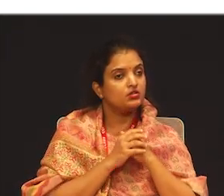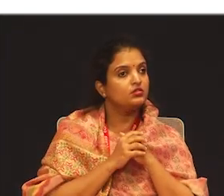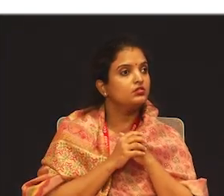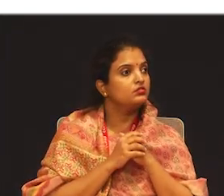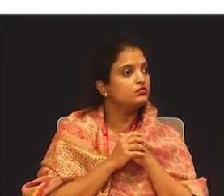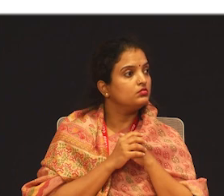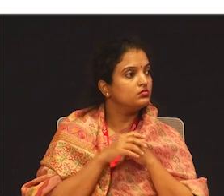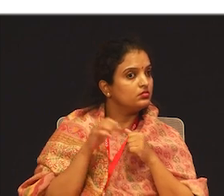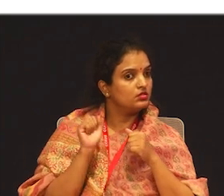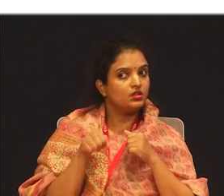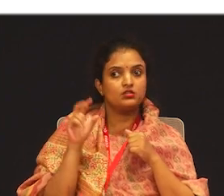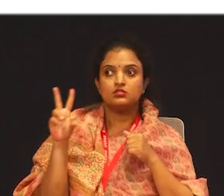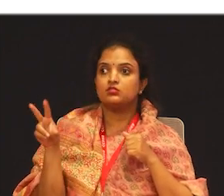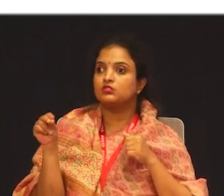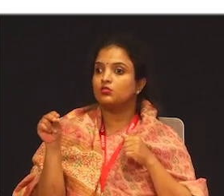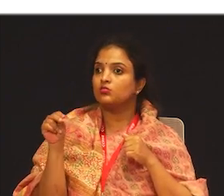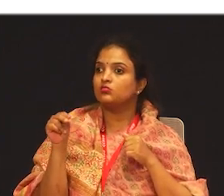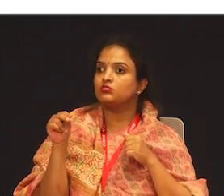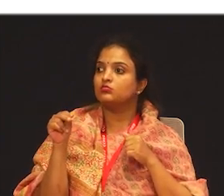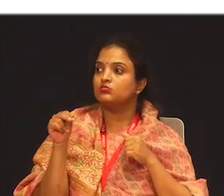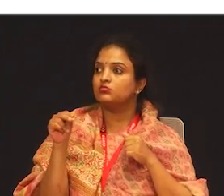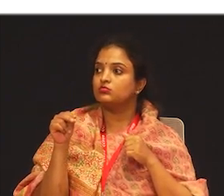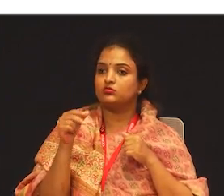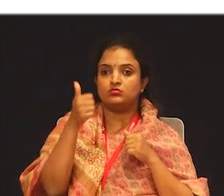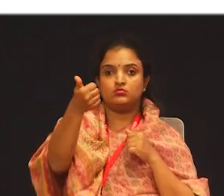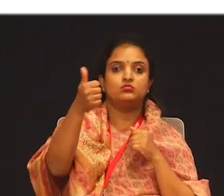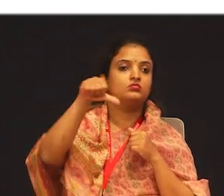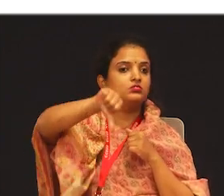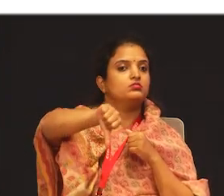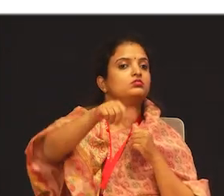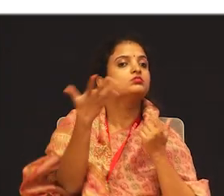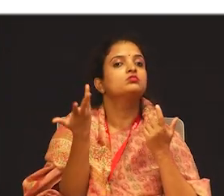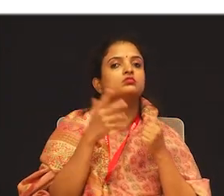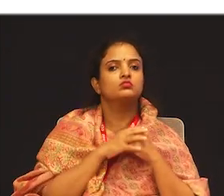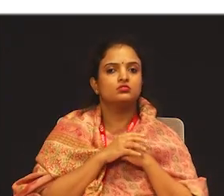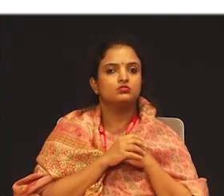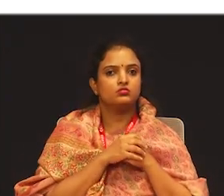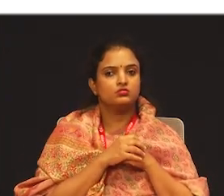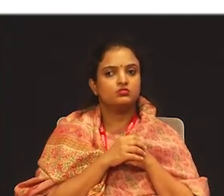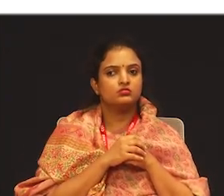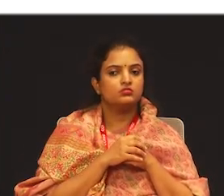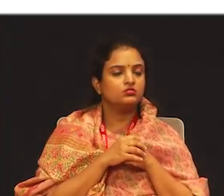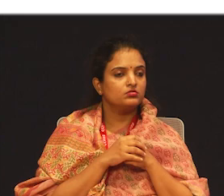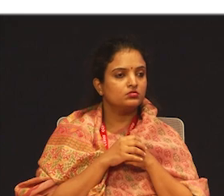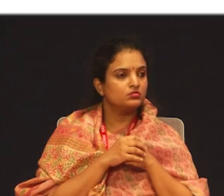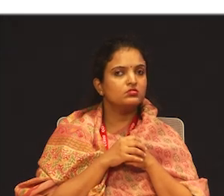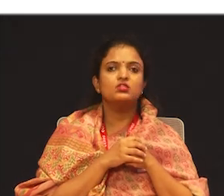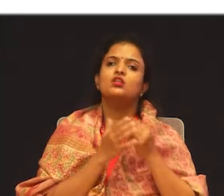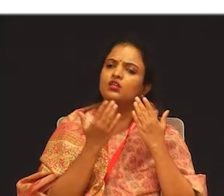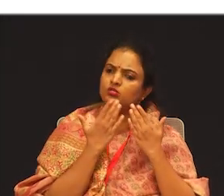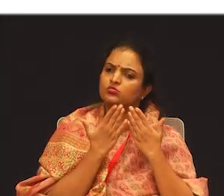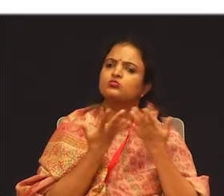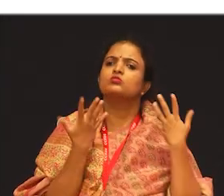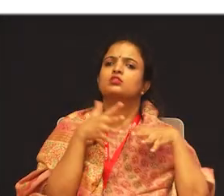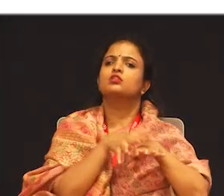or no? Thumbs up, thumbs down. No? No. For a school to be